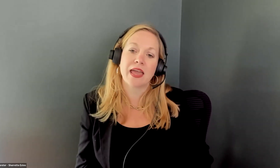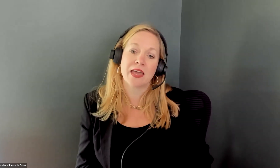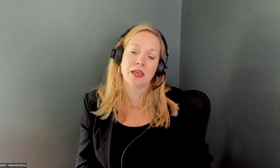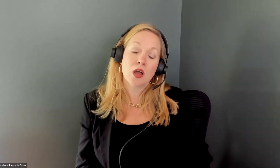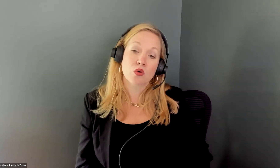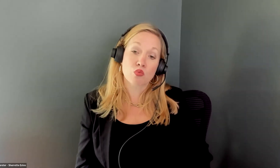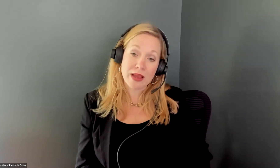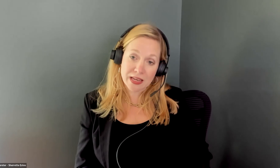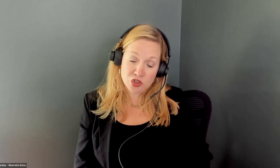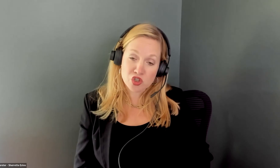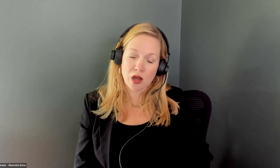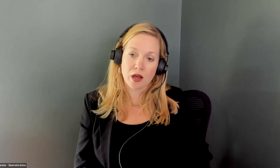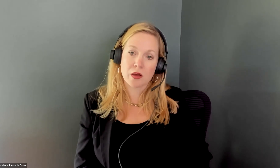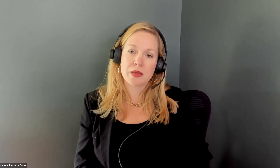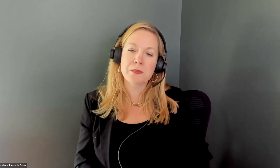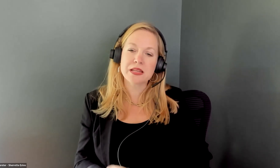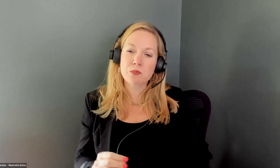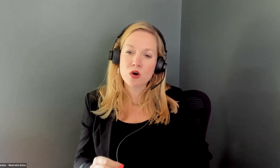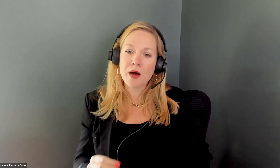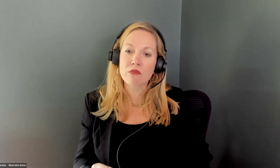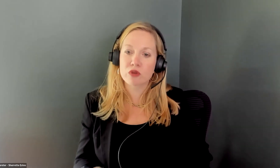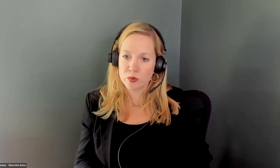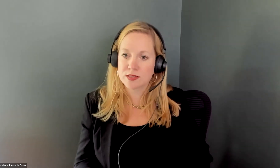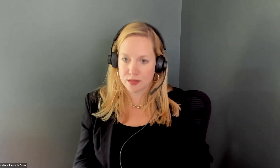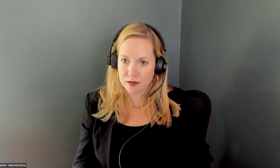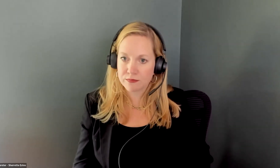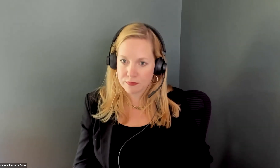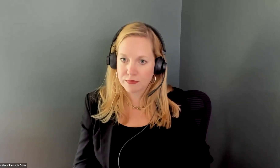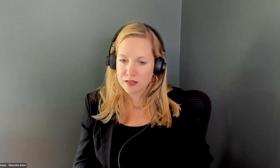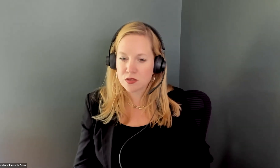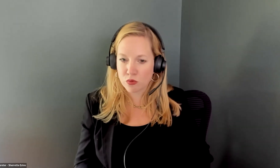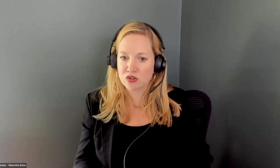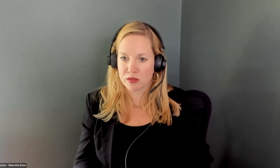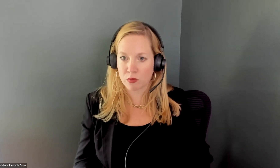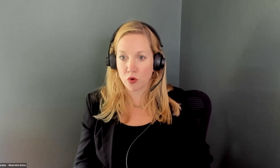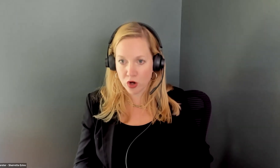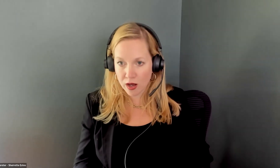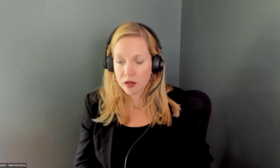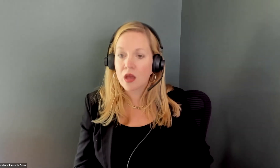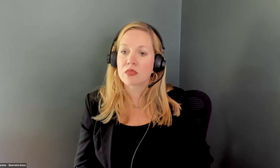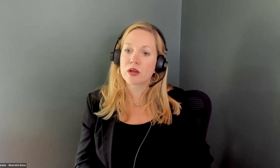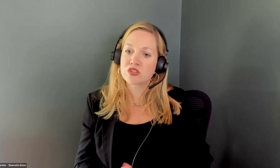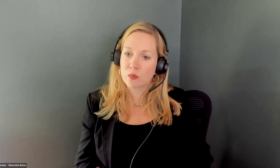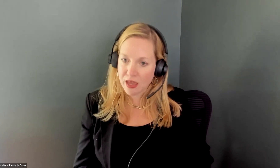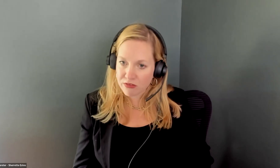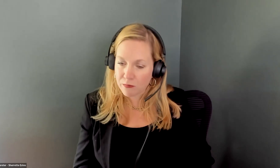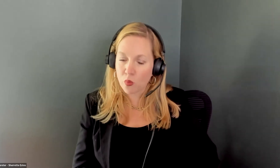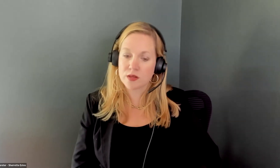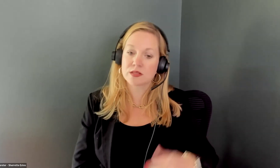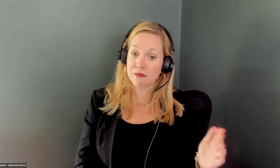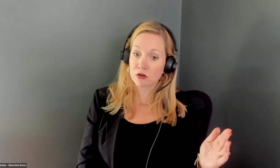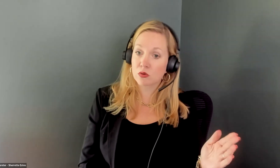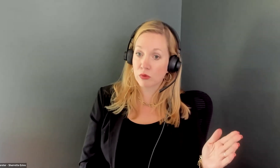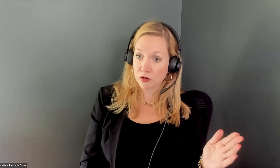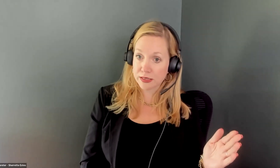identify a range, but it's more about frequency. That's the range that they report on. The range that we gave them